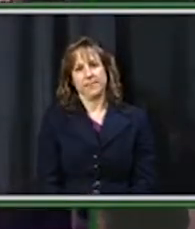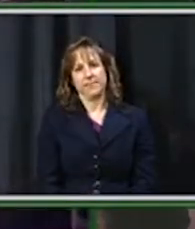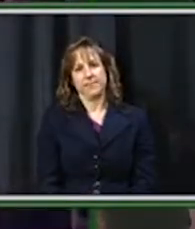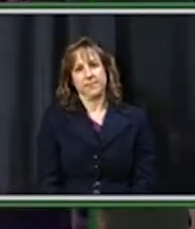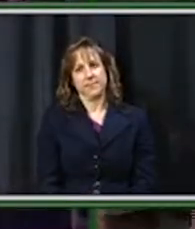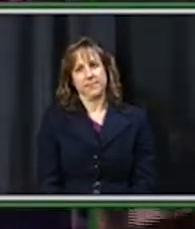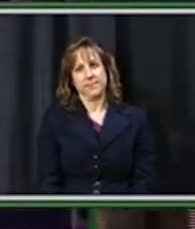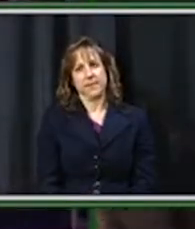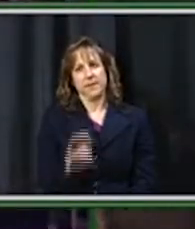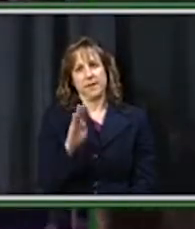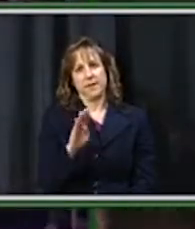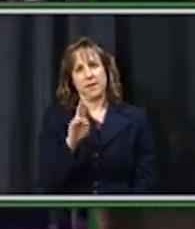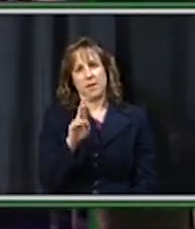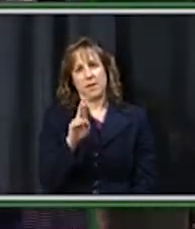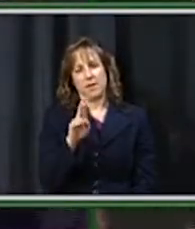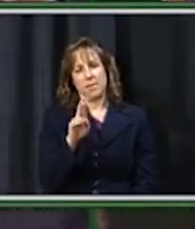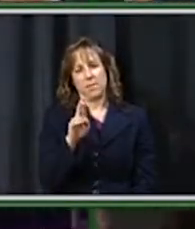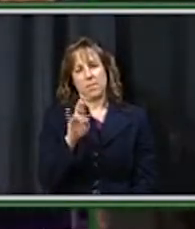Brian Wins.